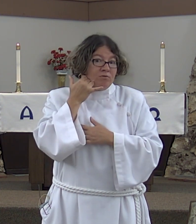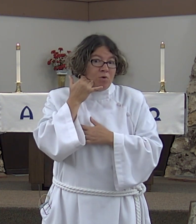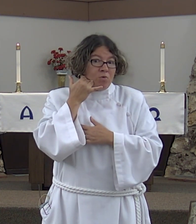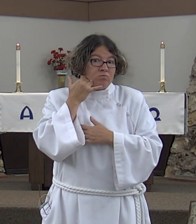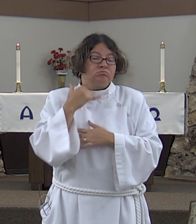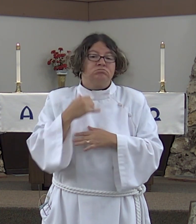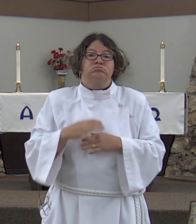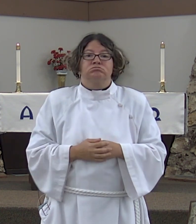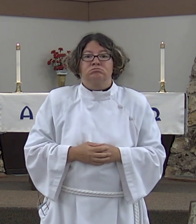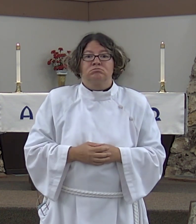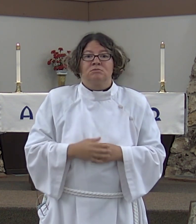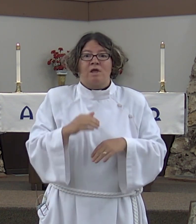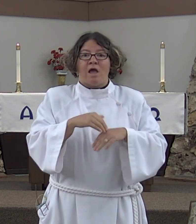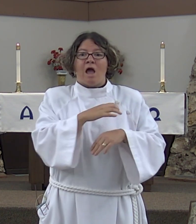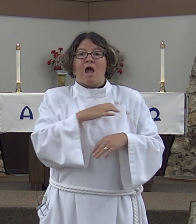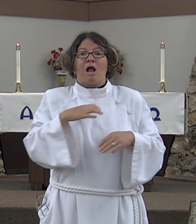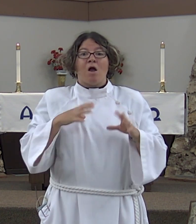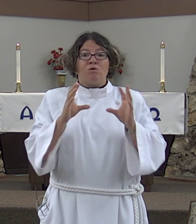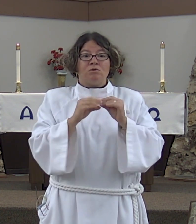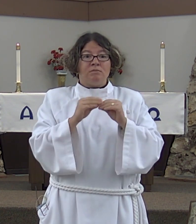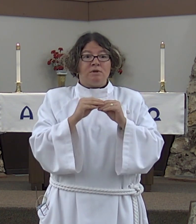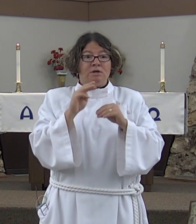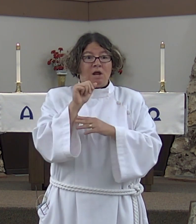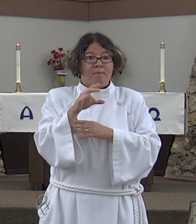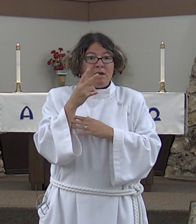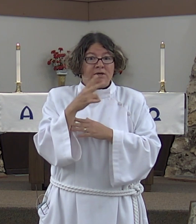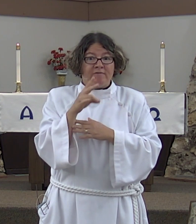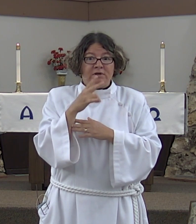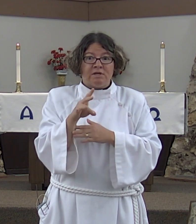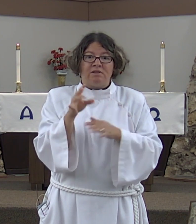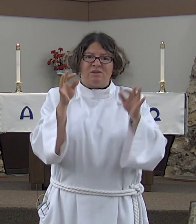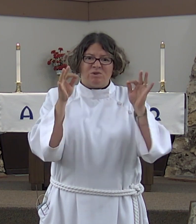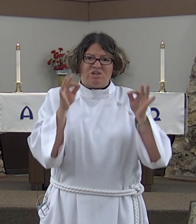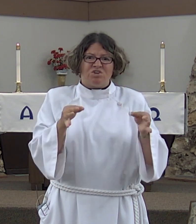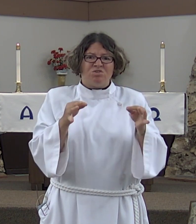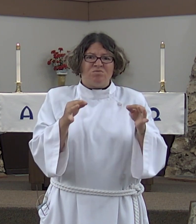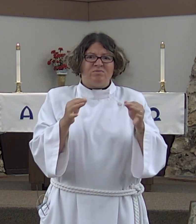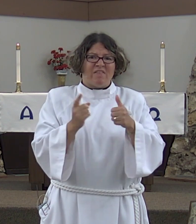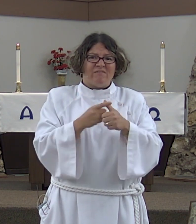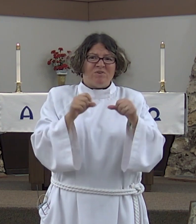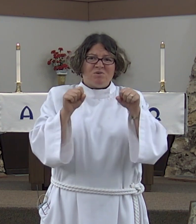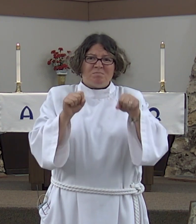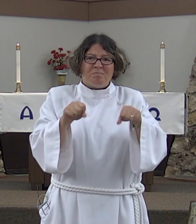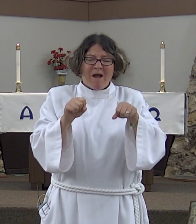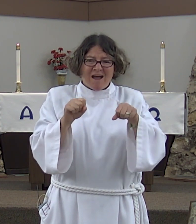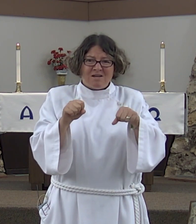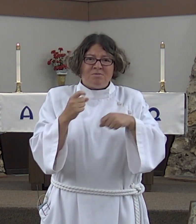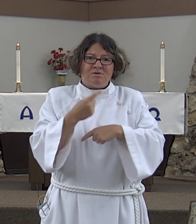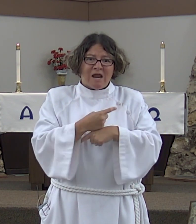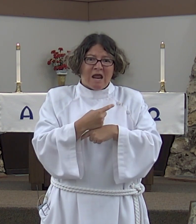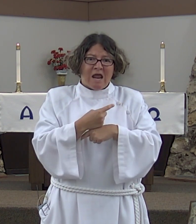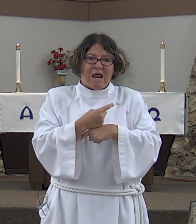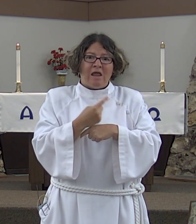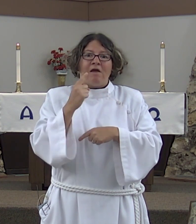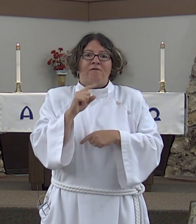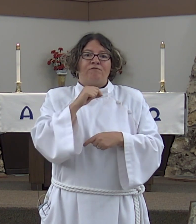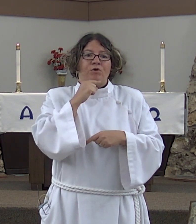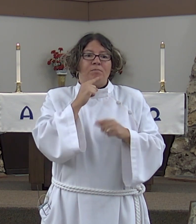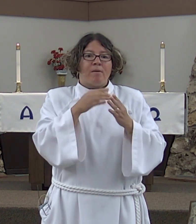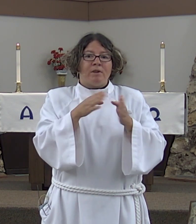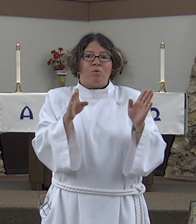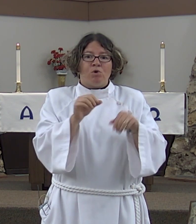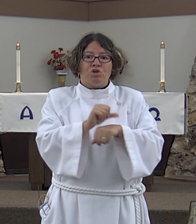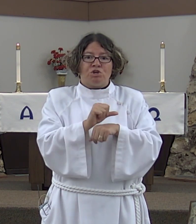or phone. At council meeting on May 17th, it was determined that the first possible day